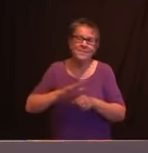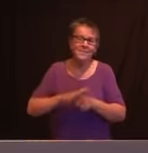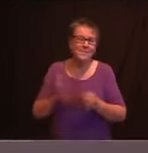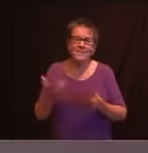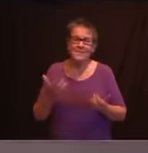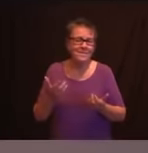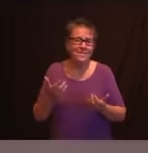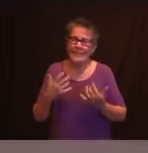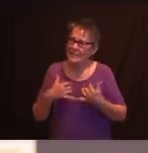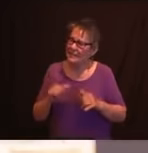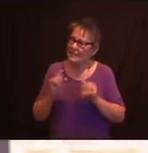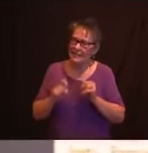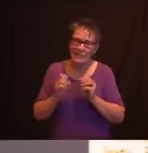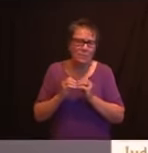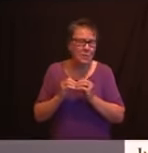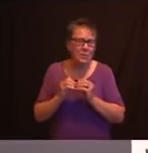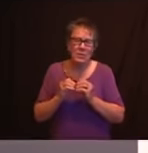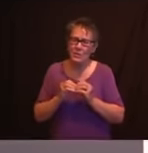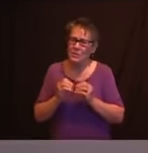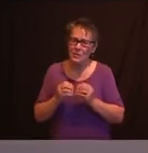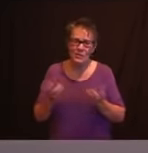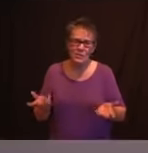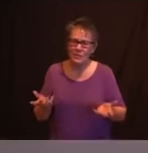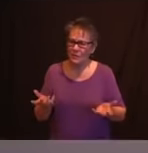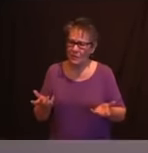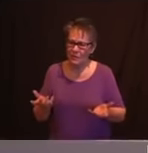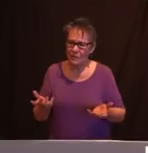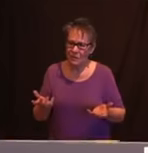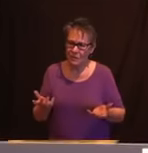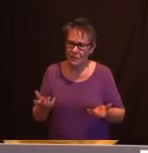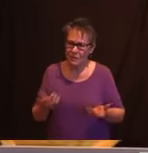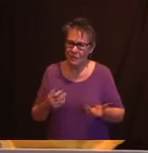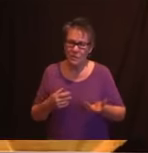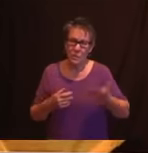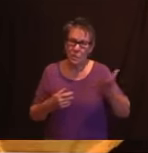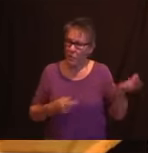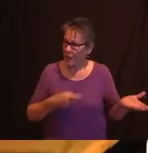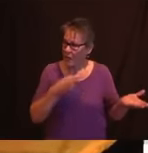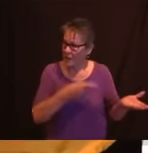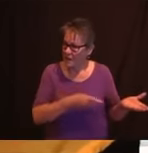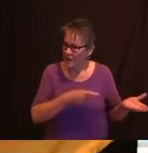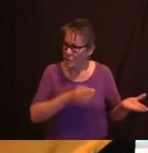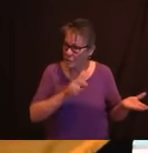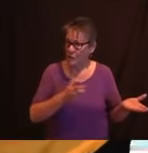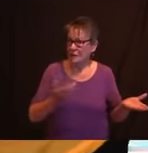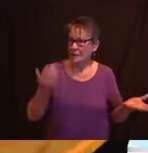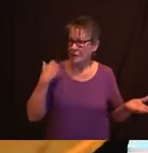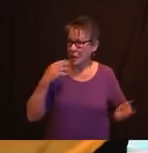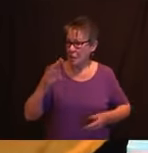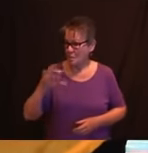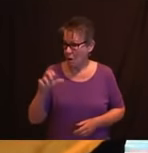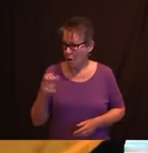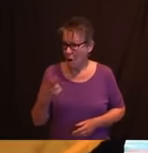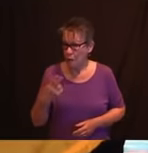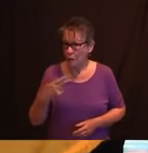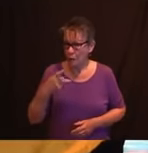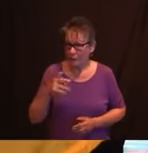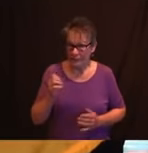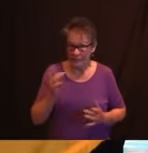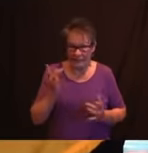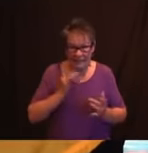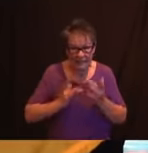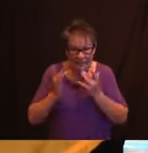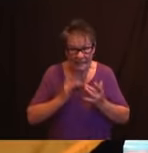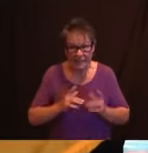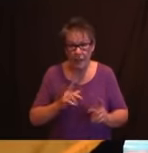PPE was the scarcest, long-term care received 66 pieces PPE, and since the end